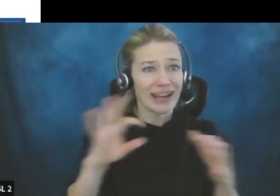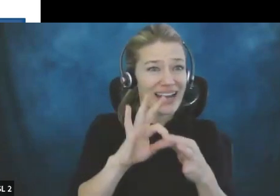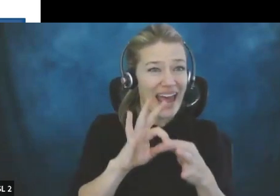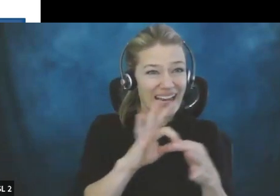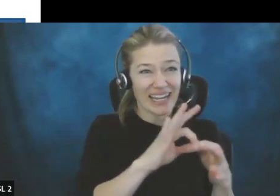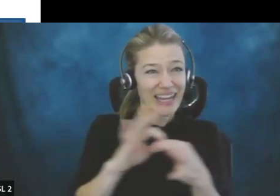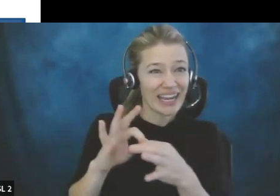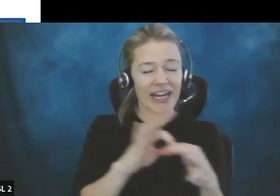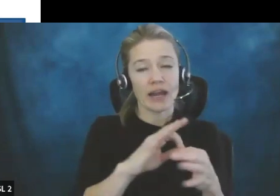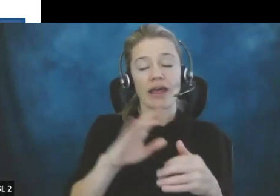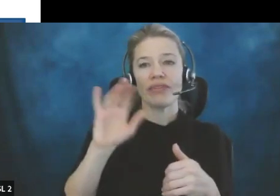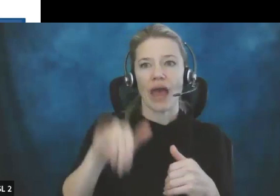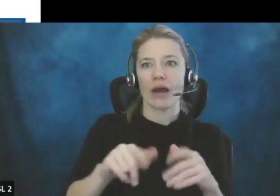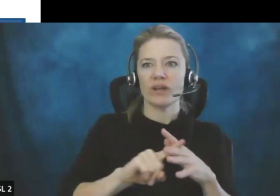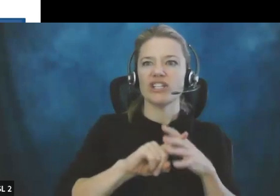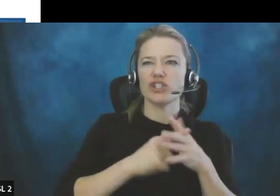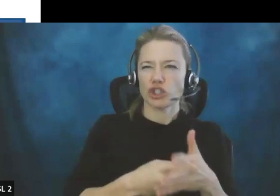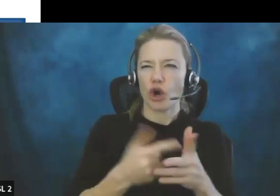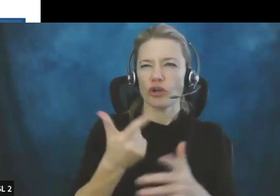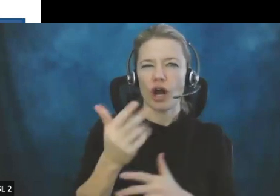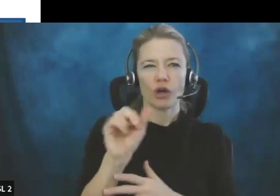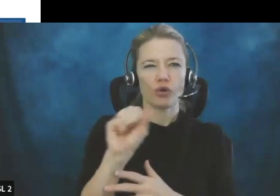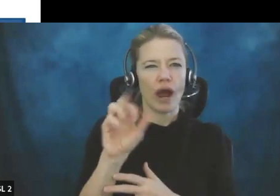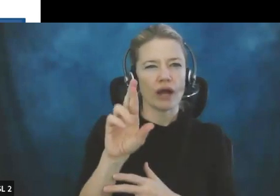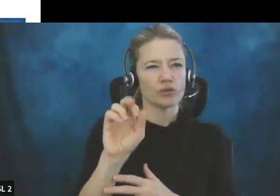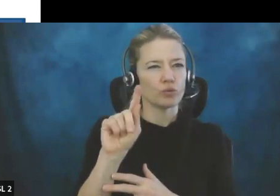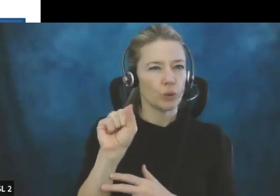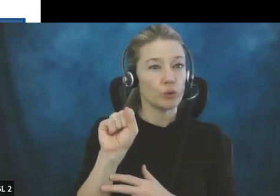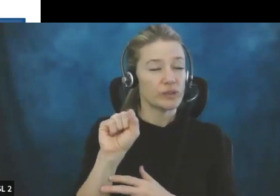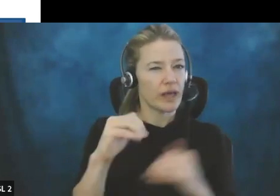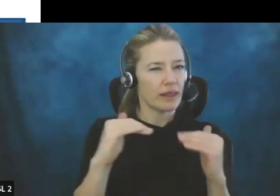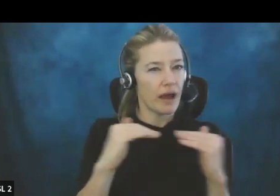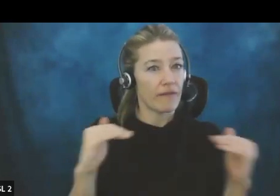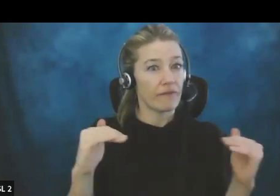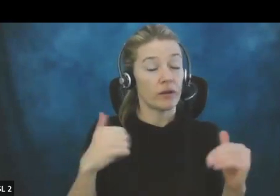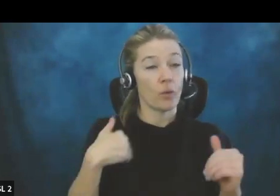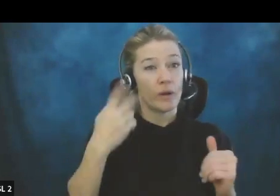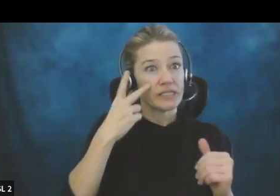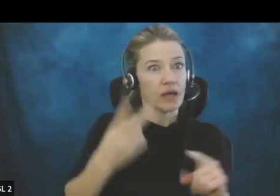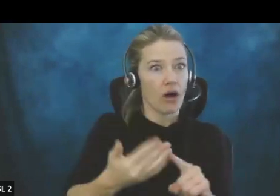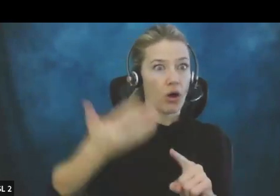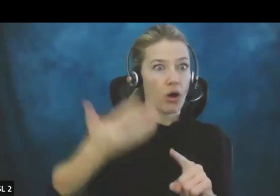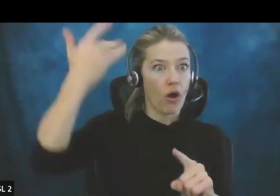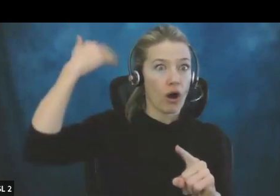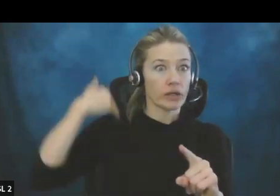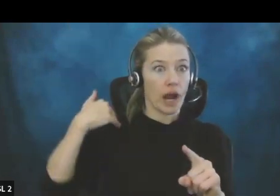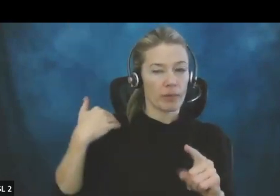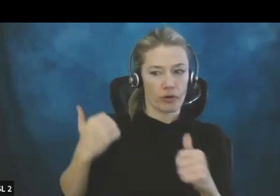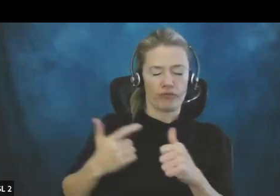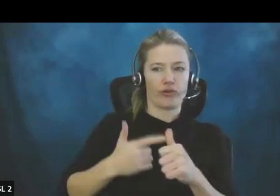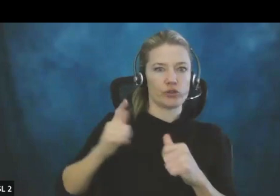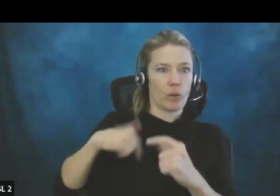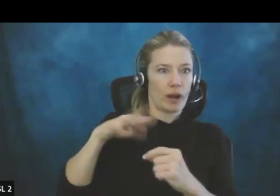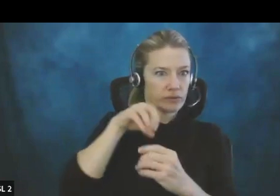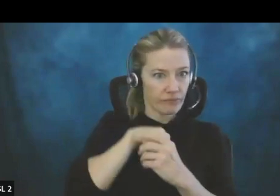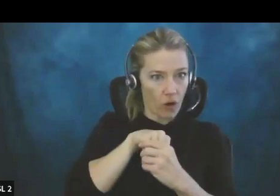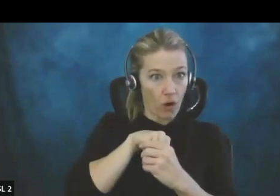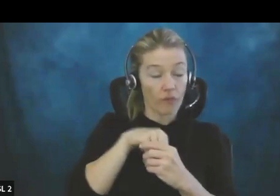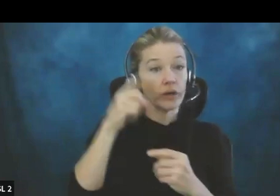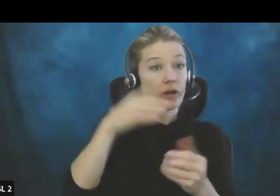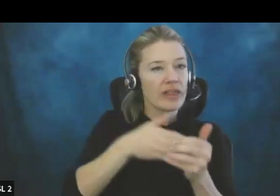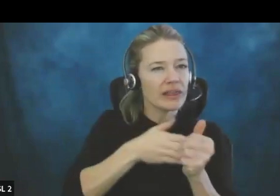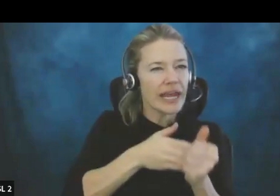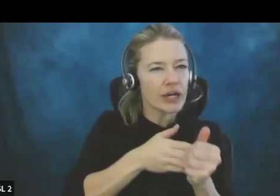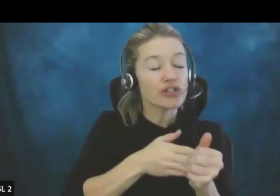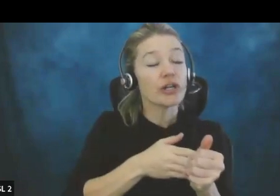aging, from my experience, really has started at that grassroots level. We saw early on when I first got involved